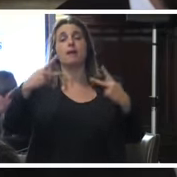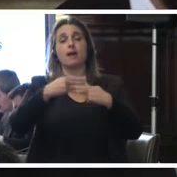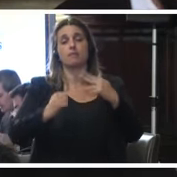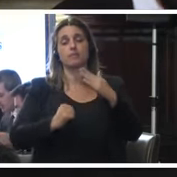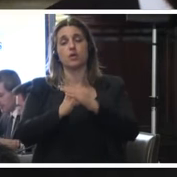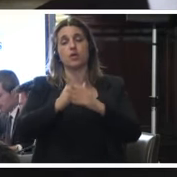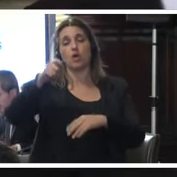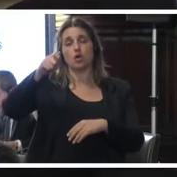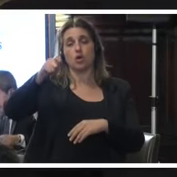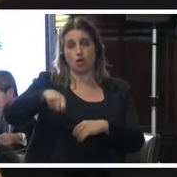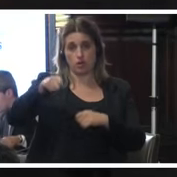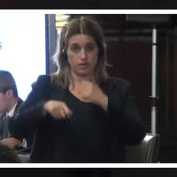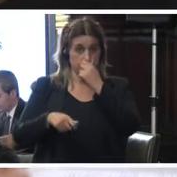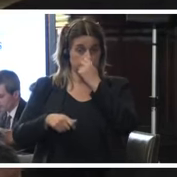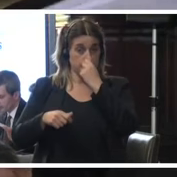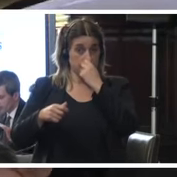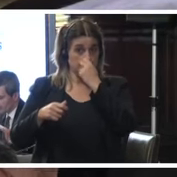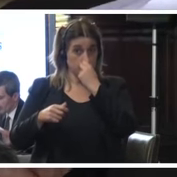Well, let me.